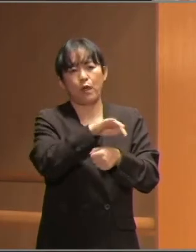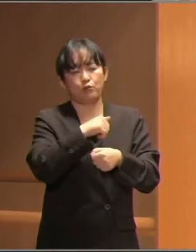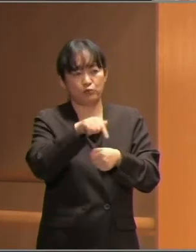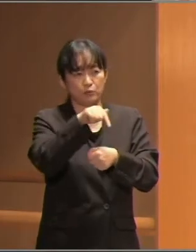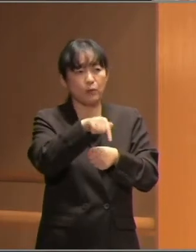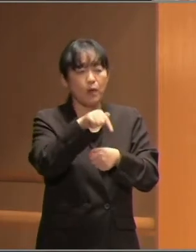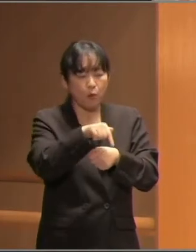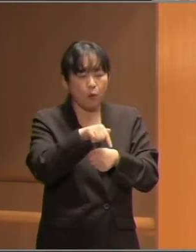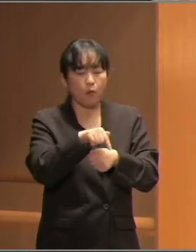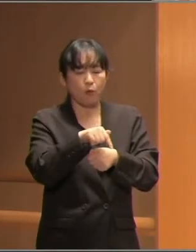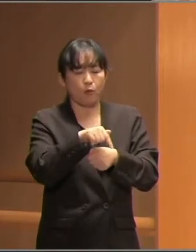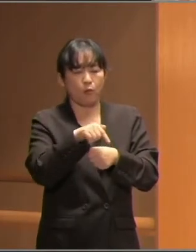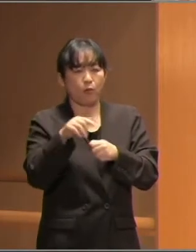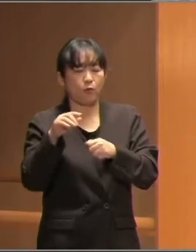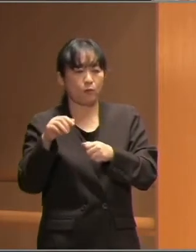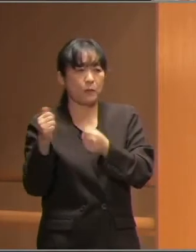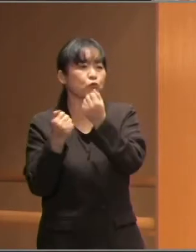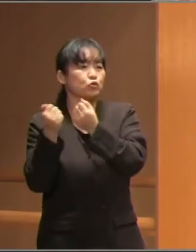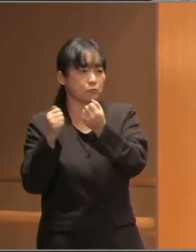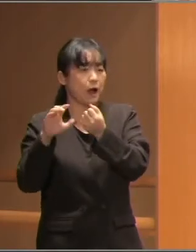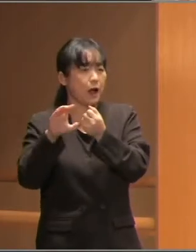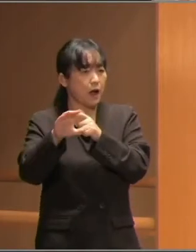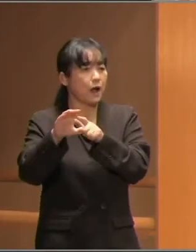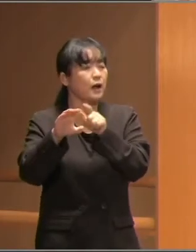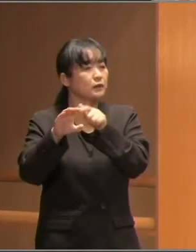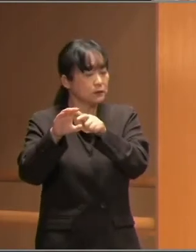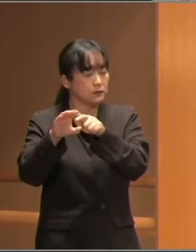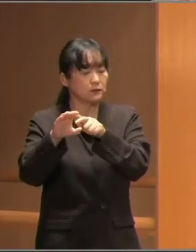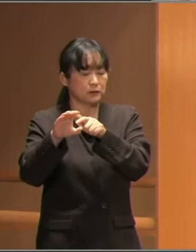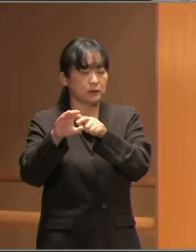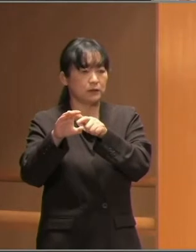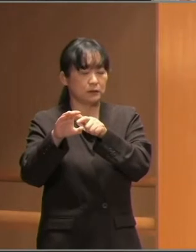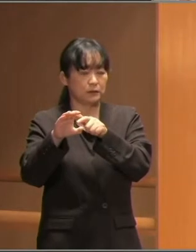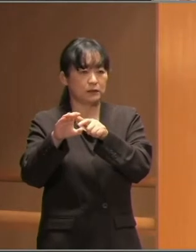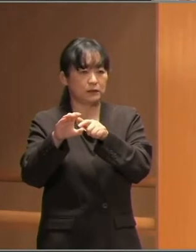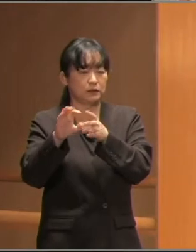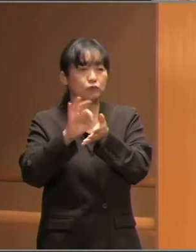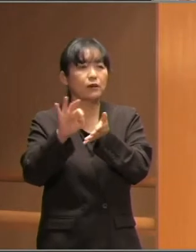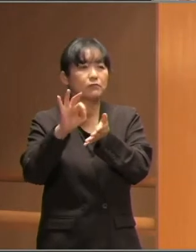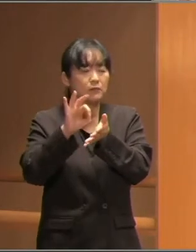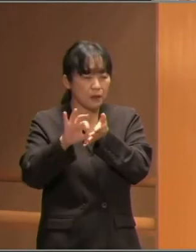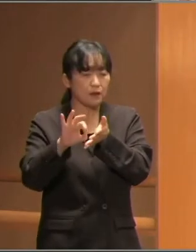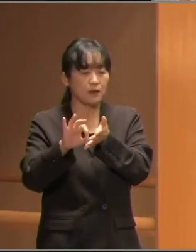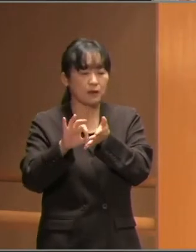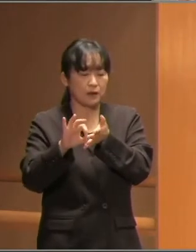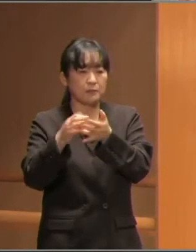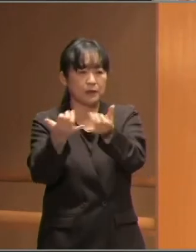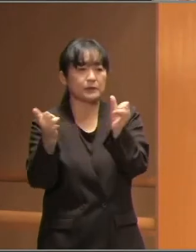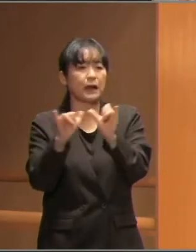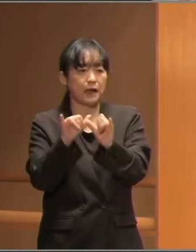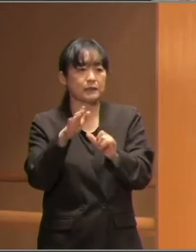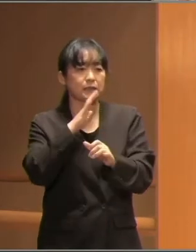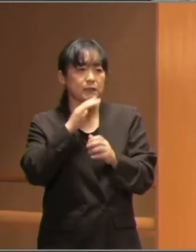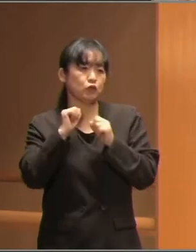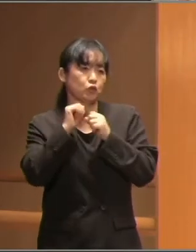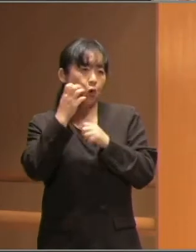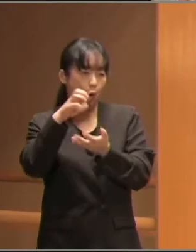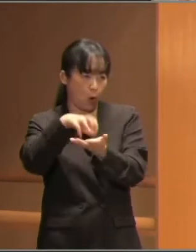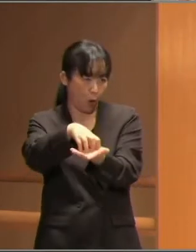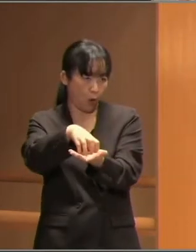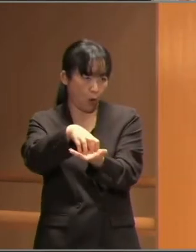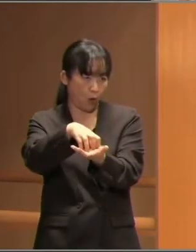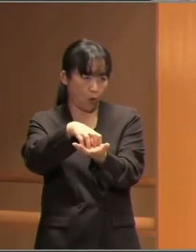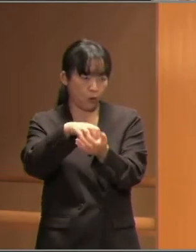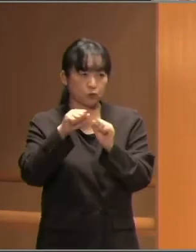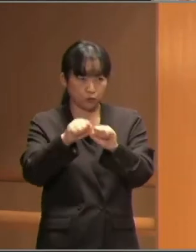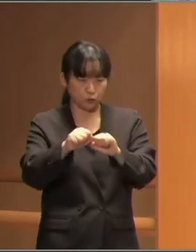wood materials broken down, and then that is practiced for materials of automobile, and that